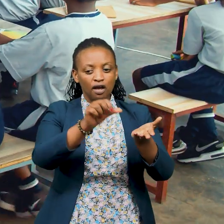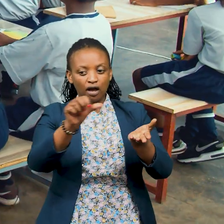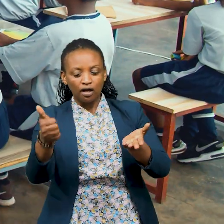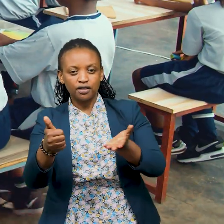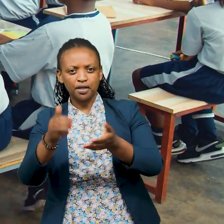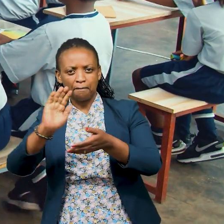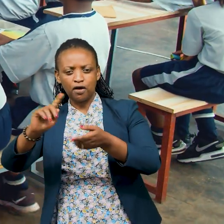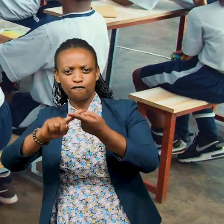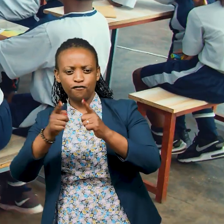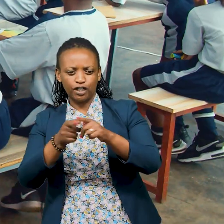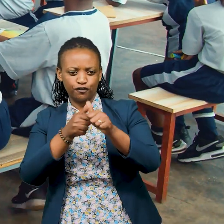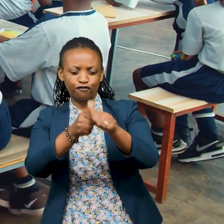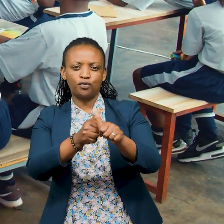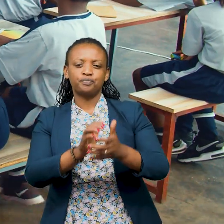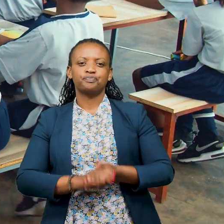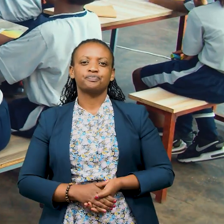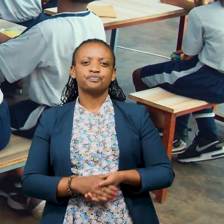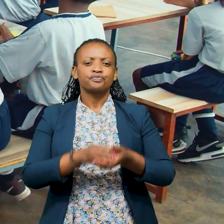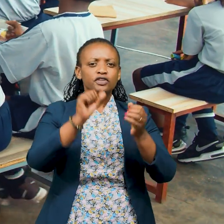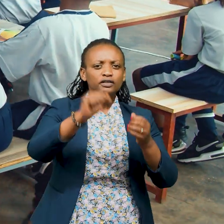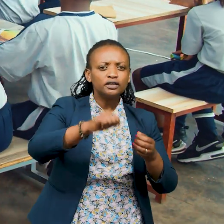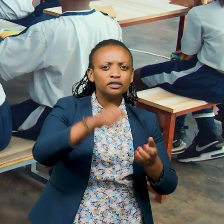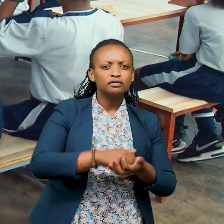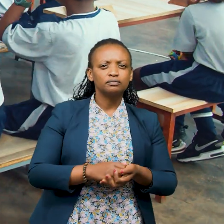rest follow your friend. Follow your friend, okay?